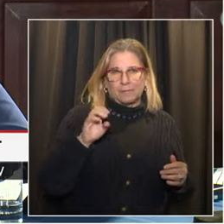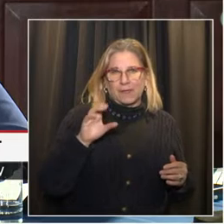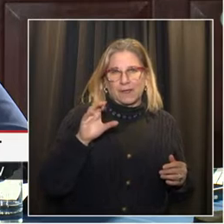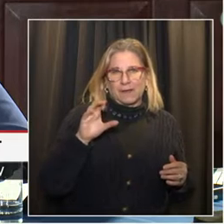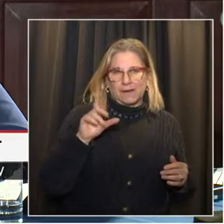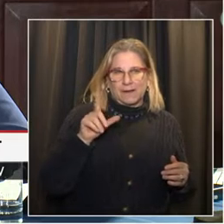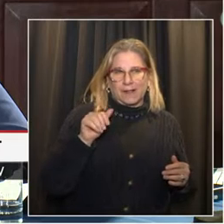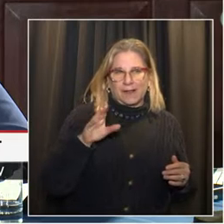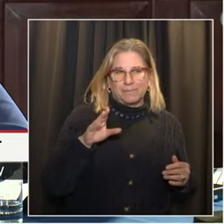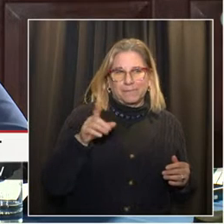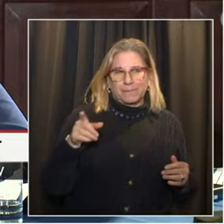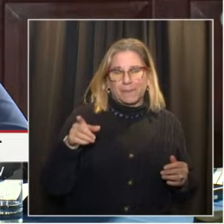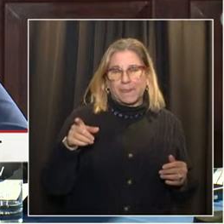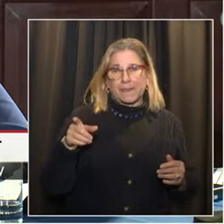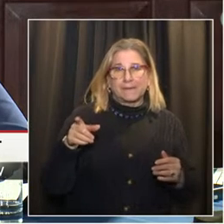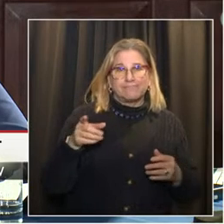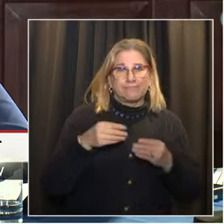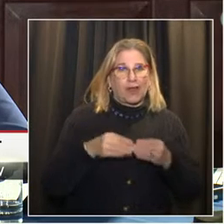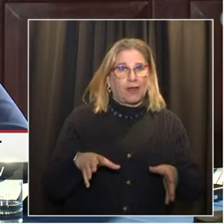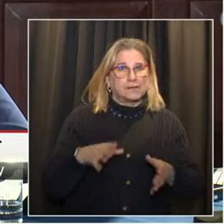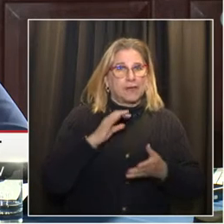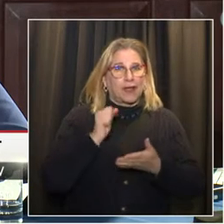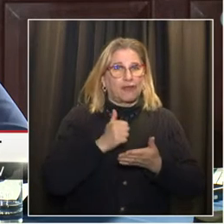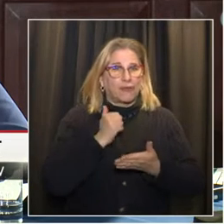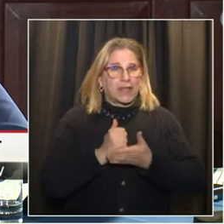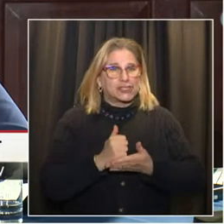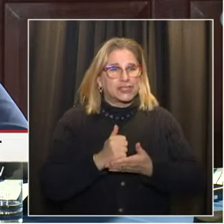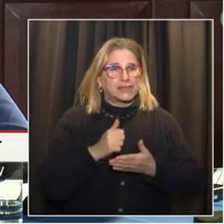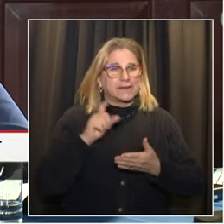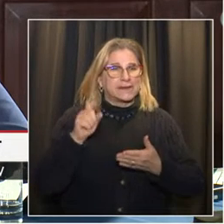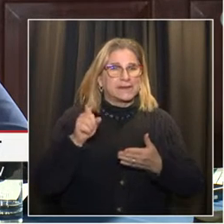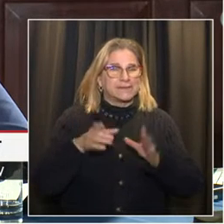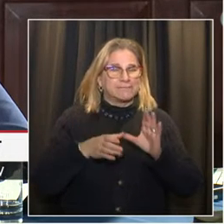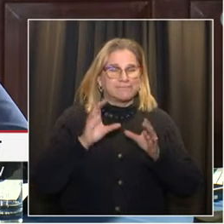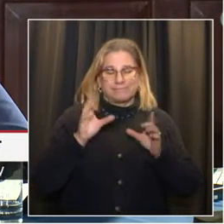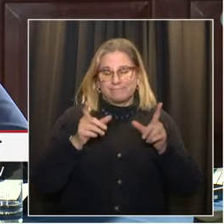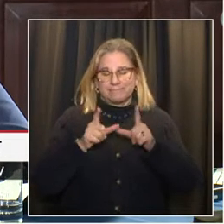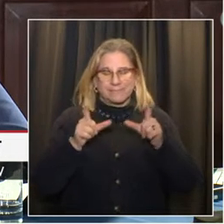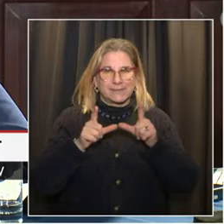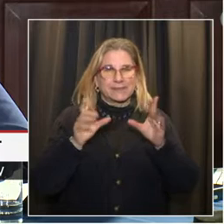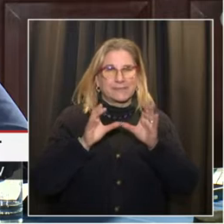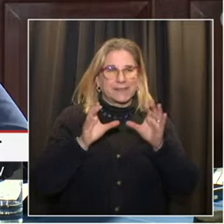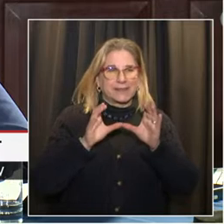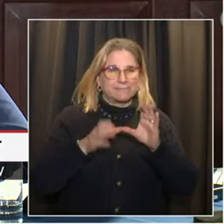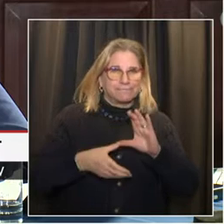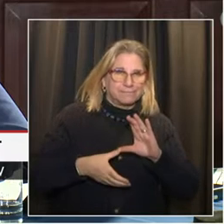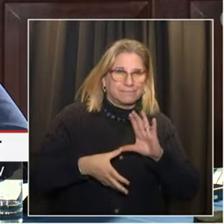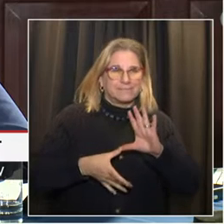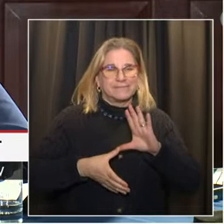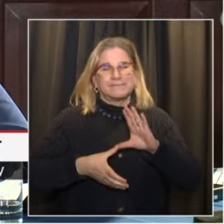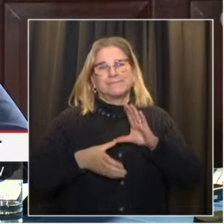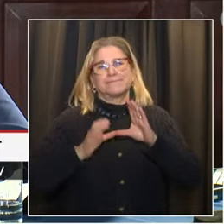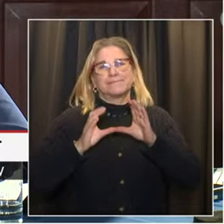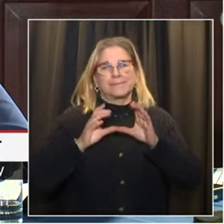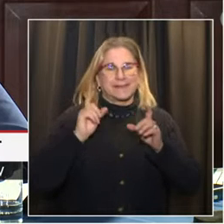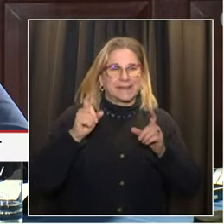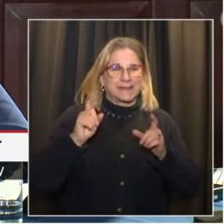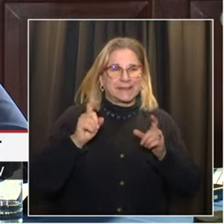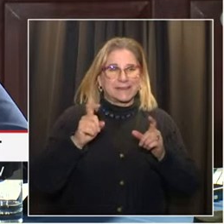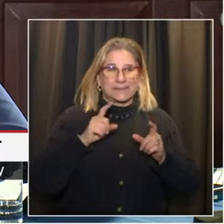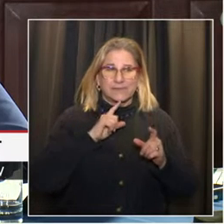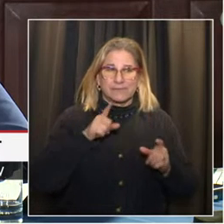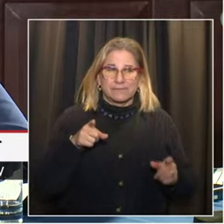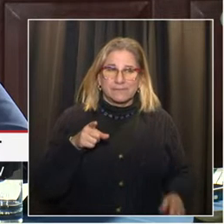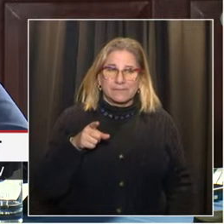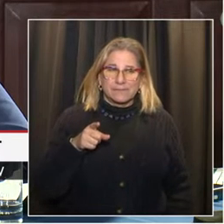for evidence at DFS to get used even before it lost its accreditation. The loss of accreditation absolutely had an effect on closure